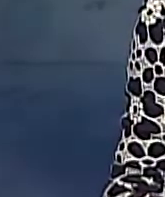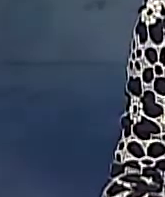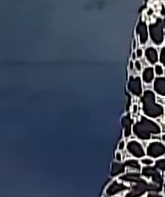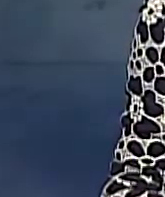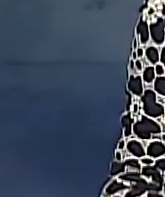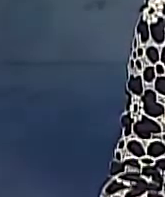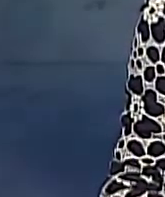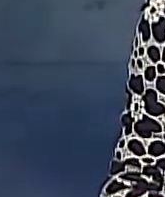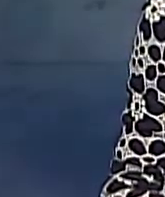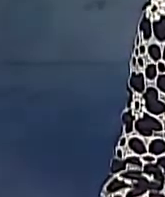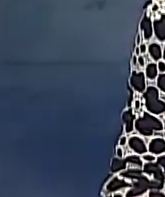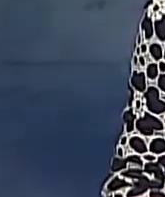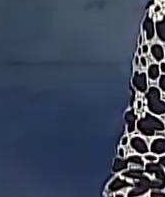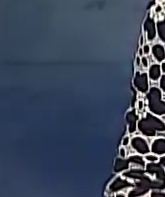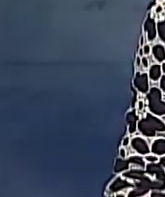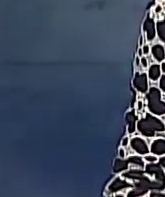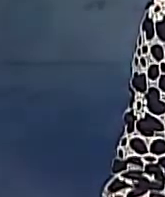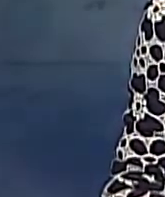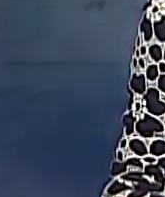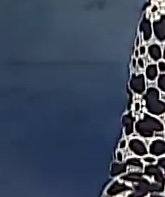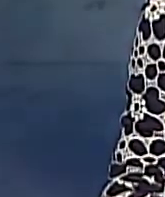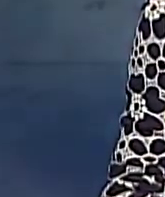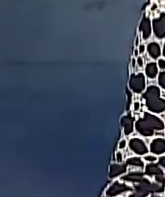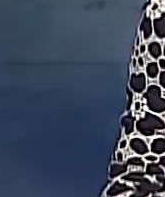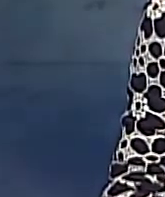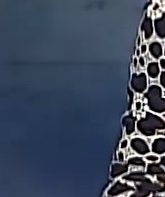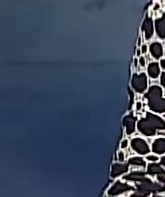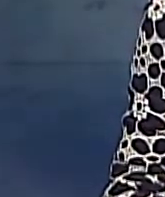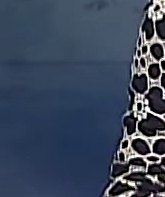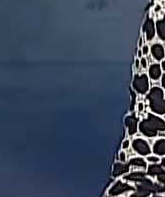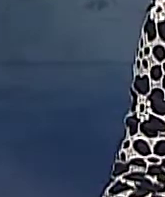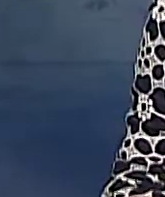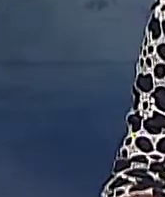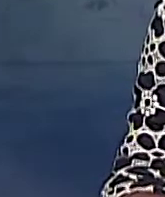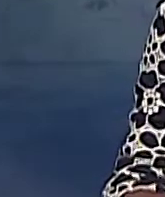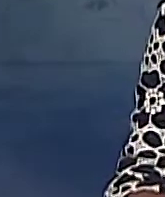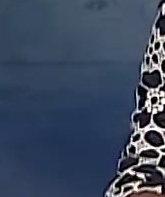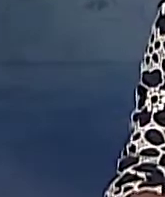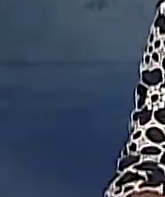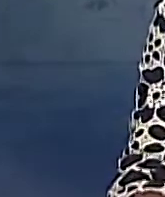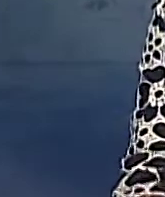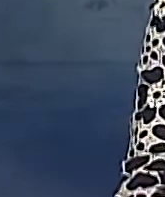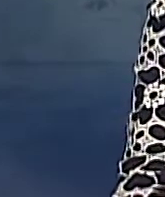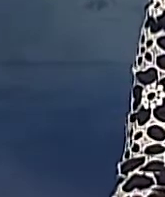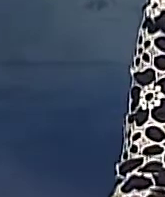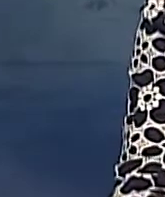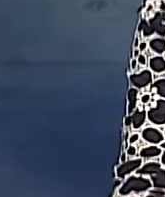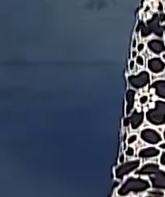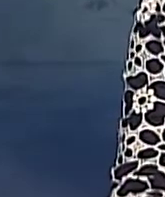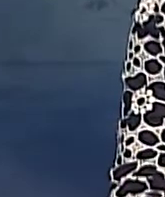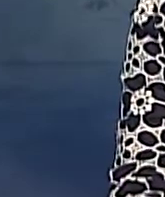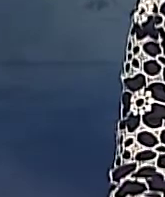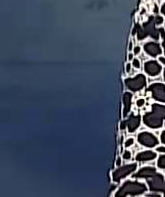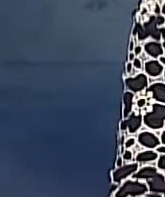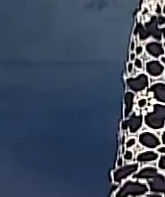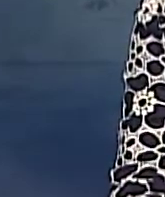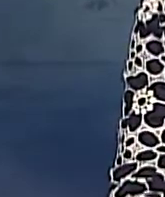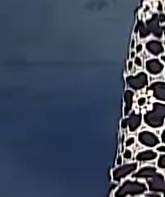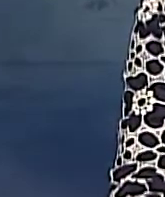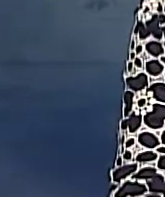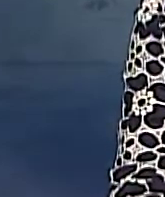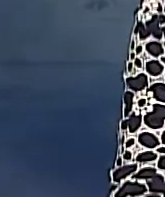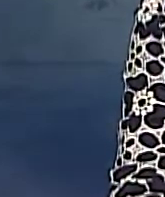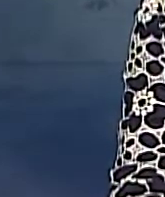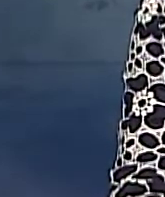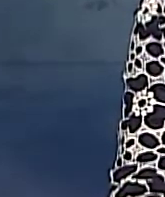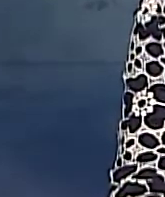One of the country's leading all-inclusive hotel properties has pumped nearly $20 million into an upgrade. After a brief closure last year,